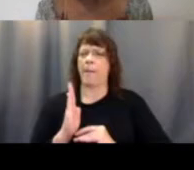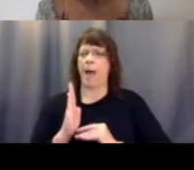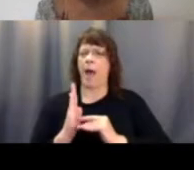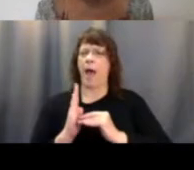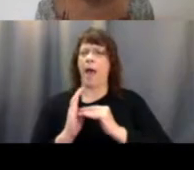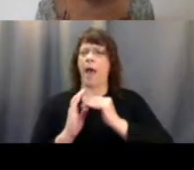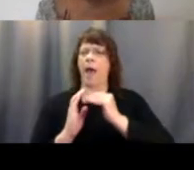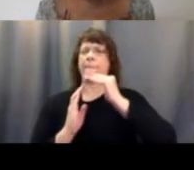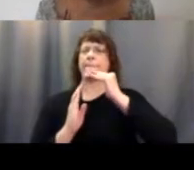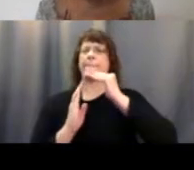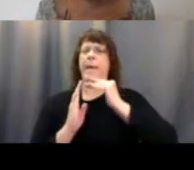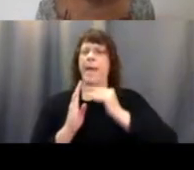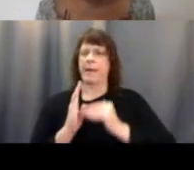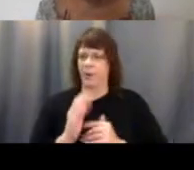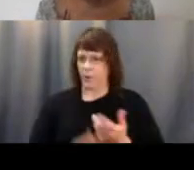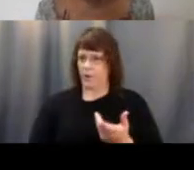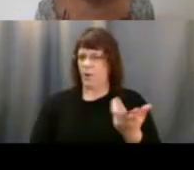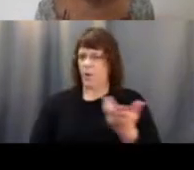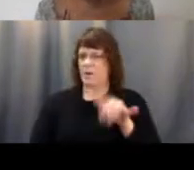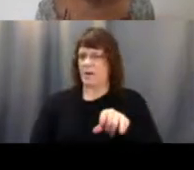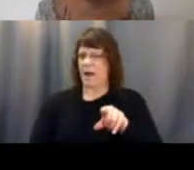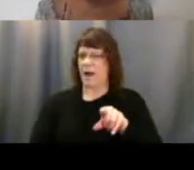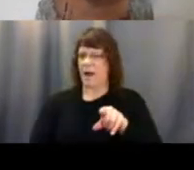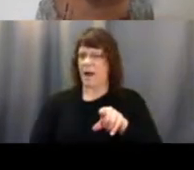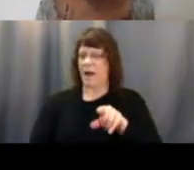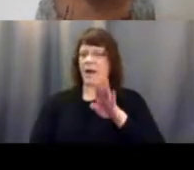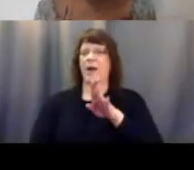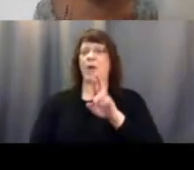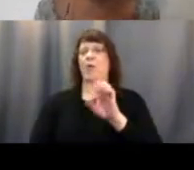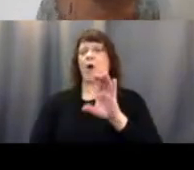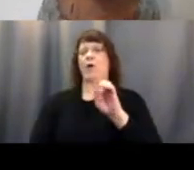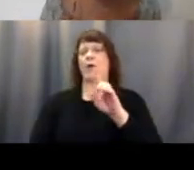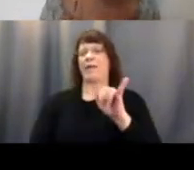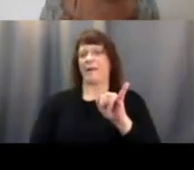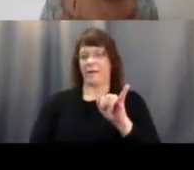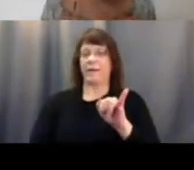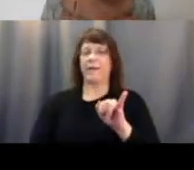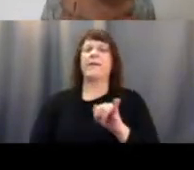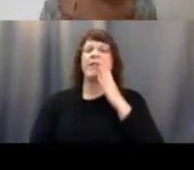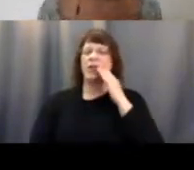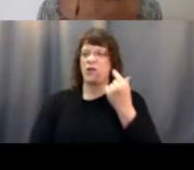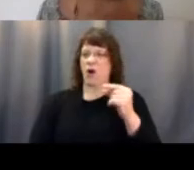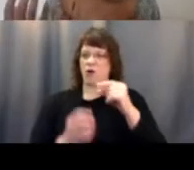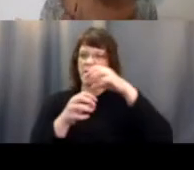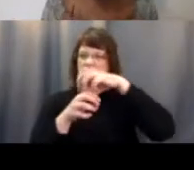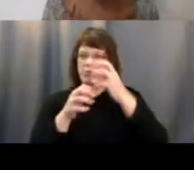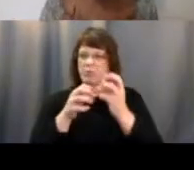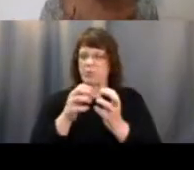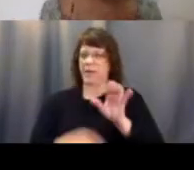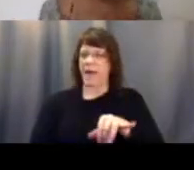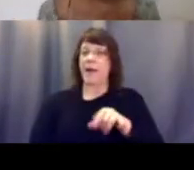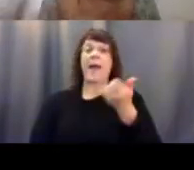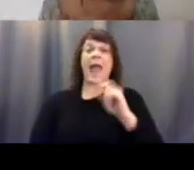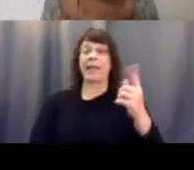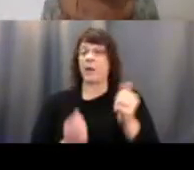up. And that one is broccoli. So anything that has water in it, you